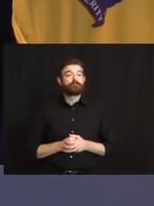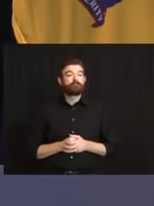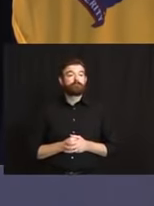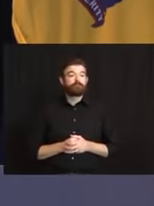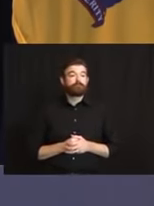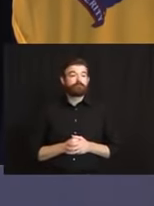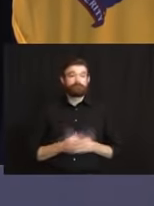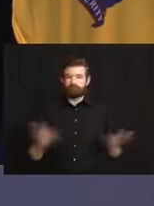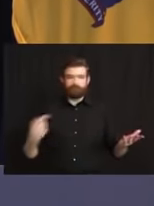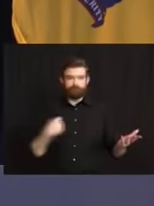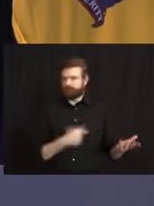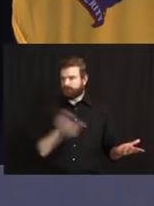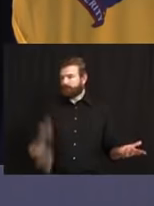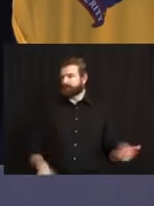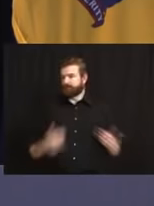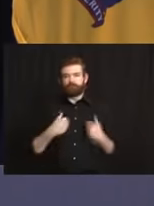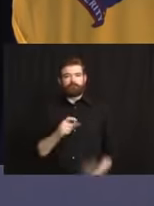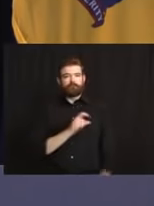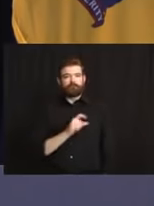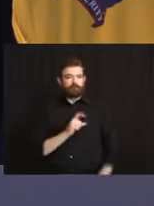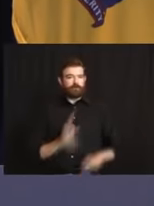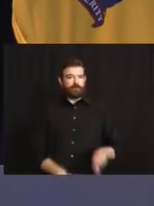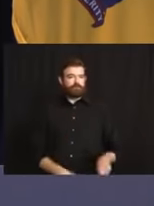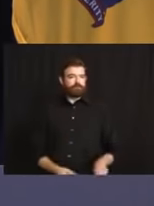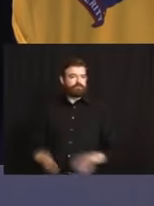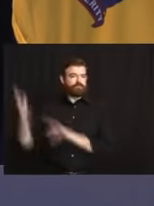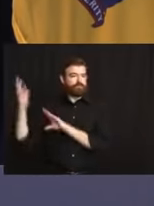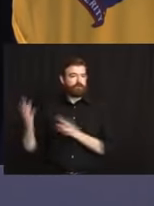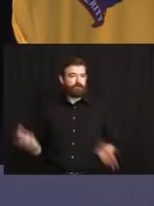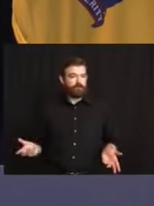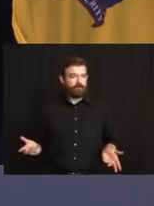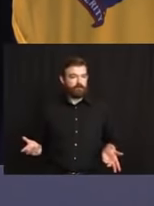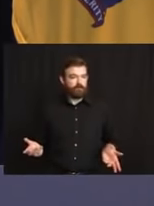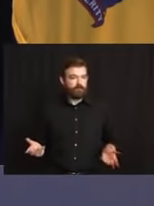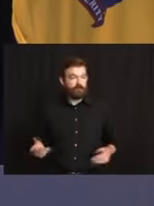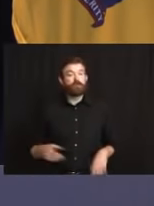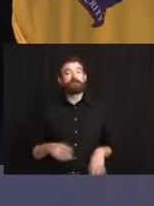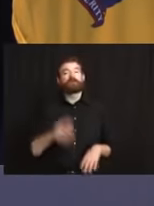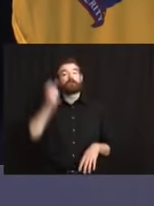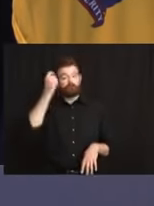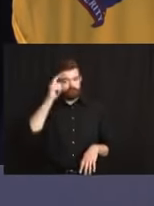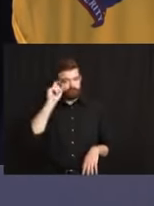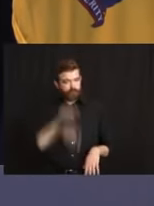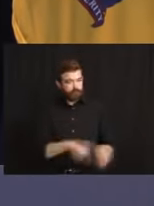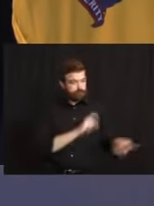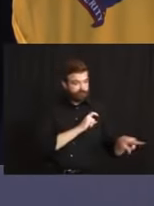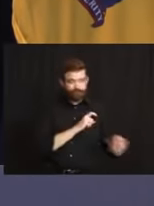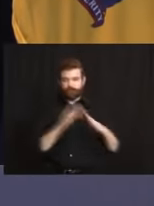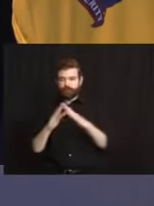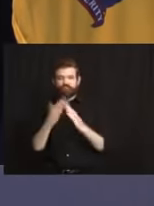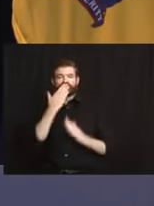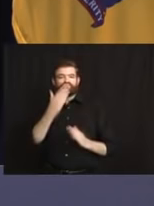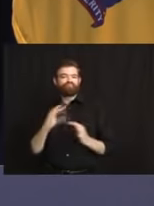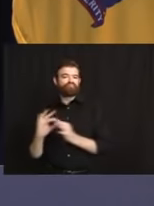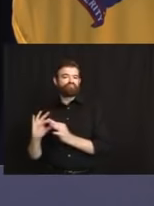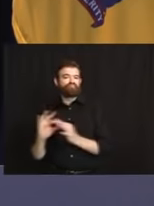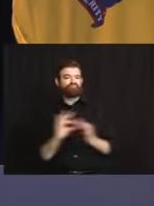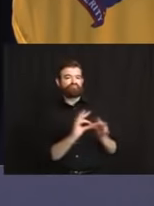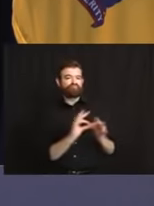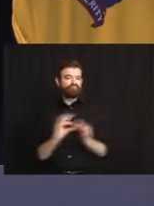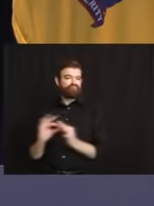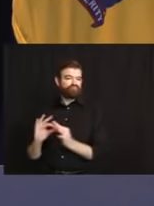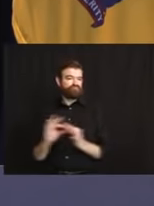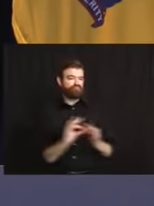need great law enforcement community relations. There are a whole series of steps that we are taking through executive